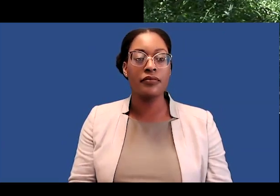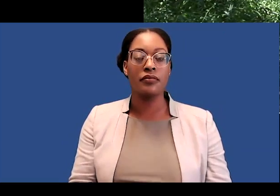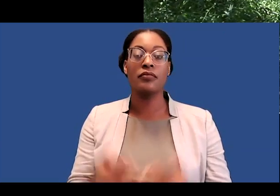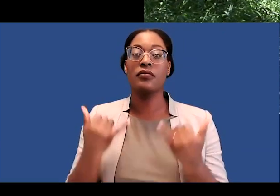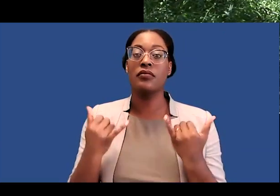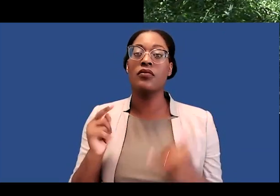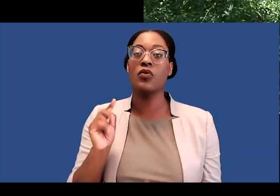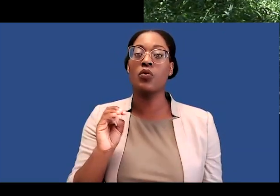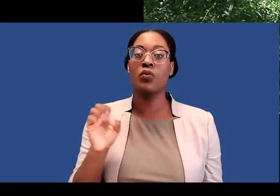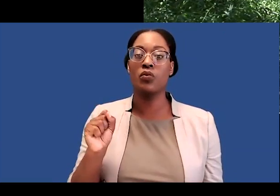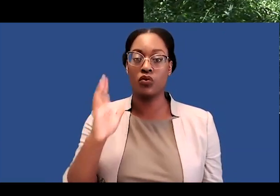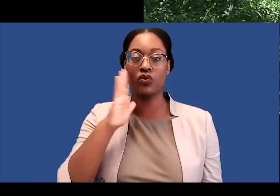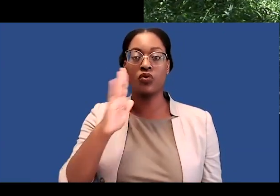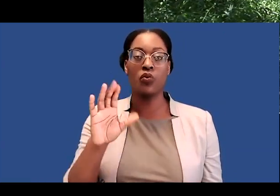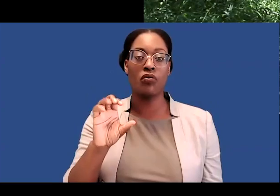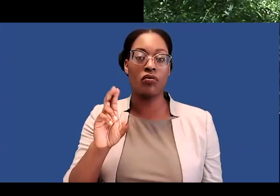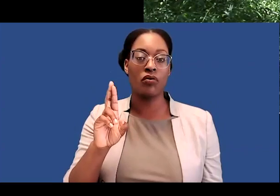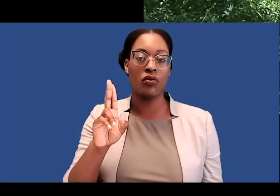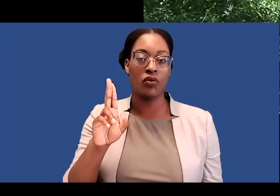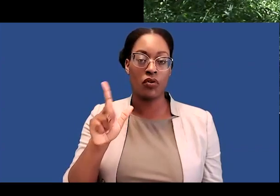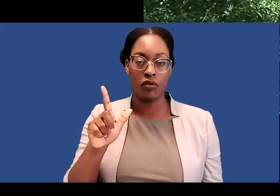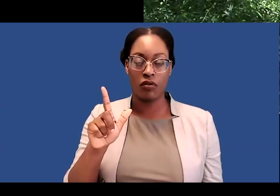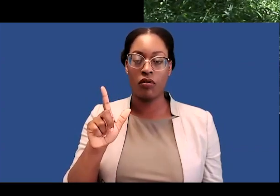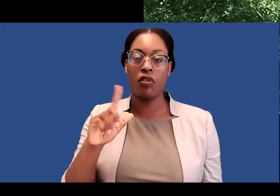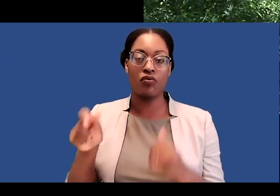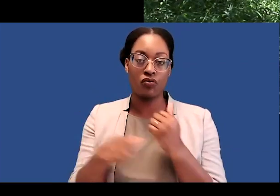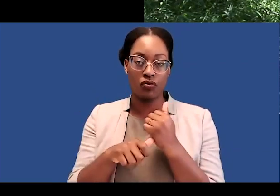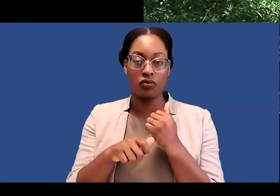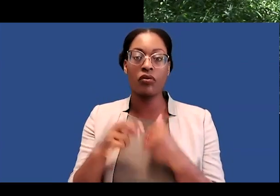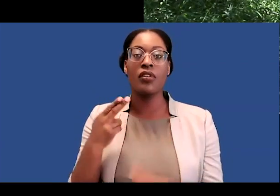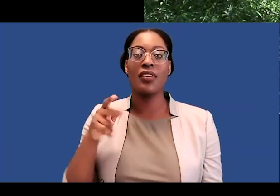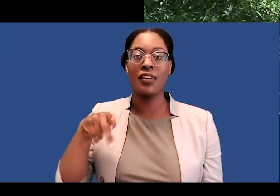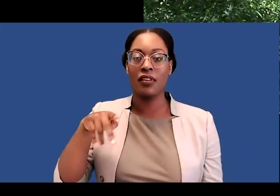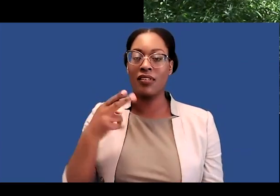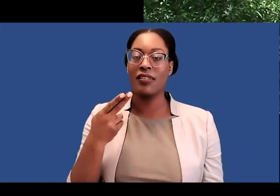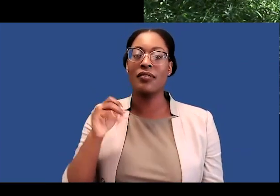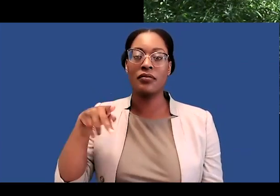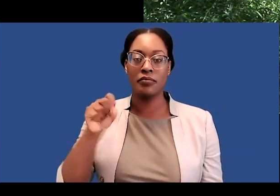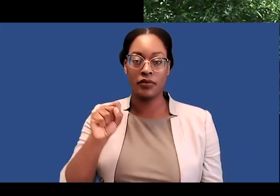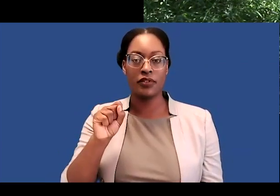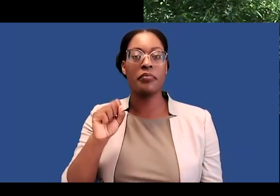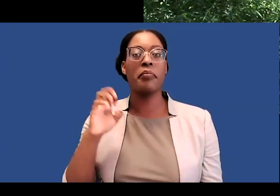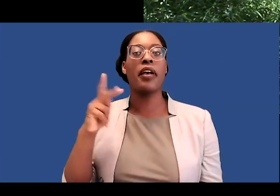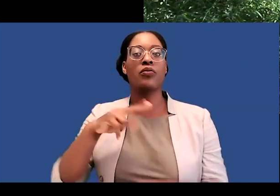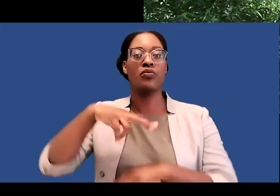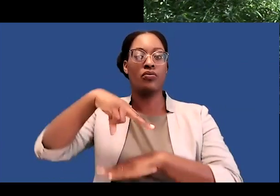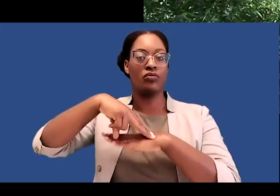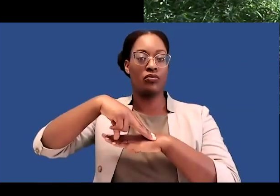Now we're going to curl the toes under, send the hips back into down dog. Just pedal the feet here.